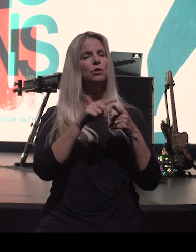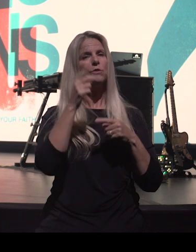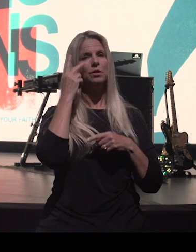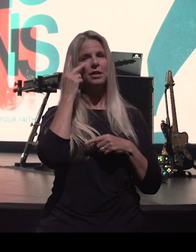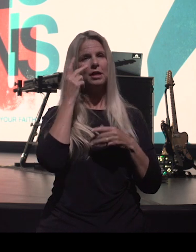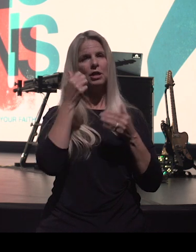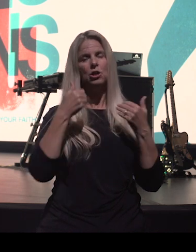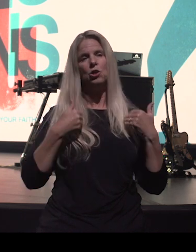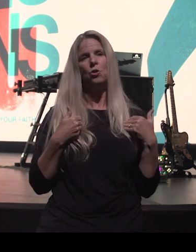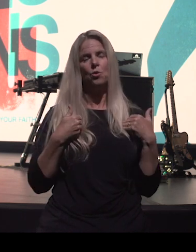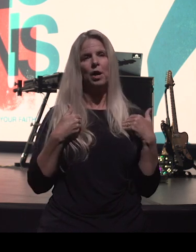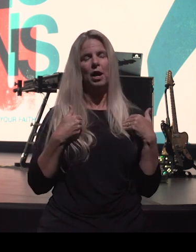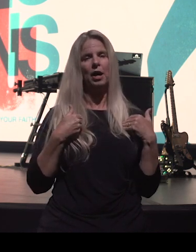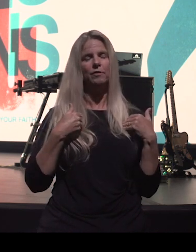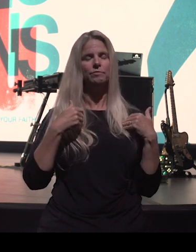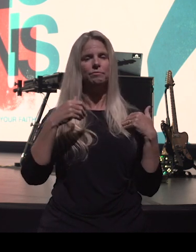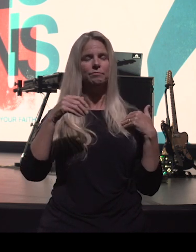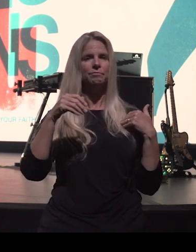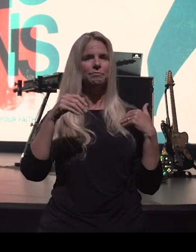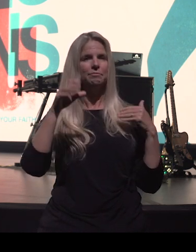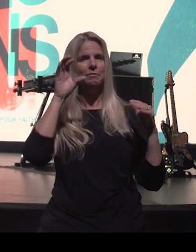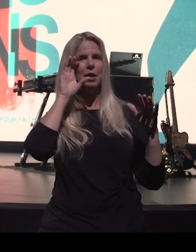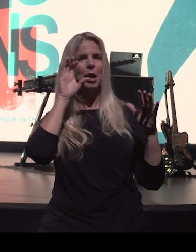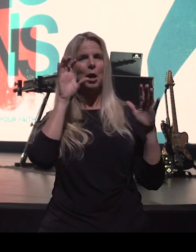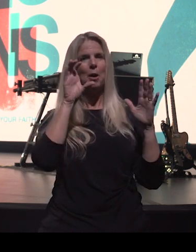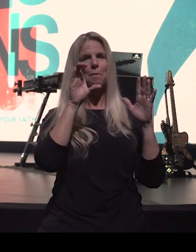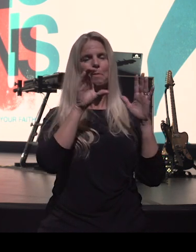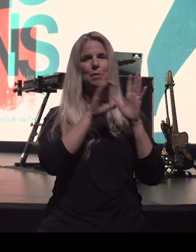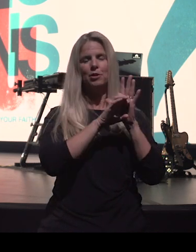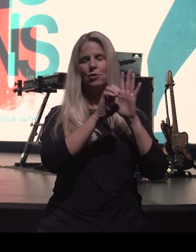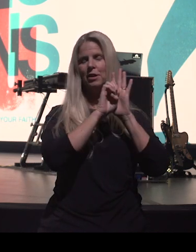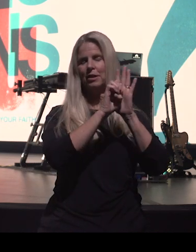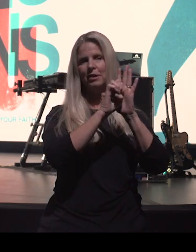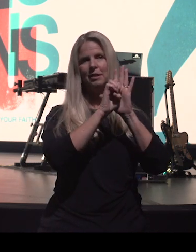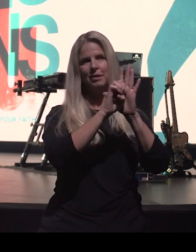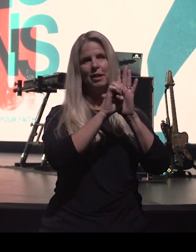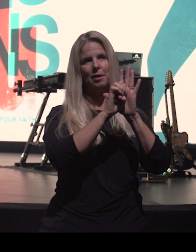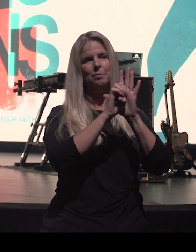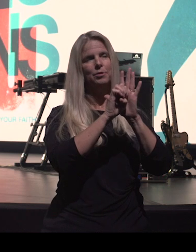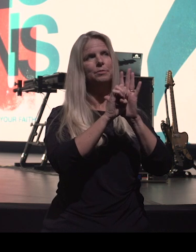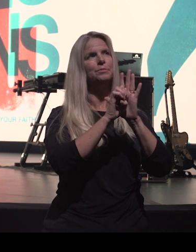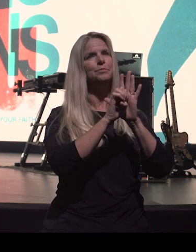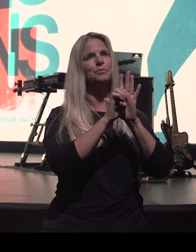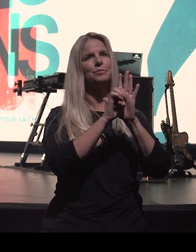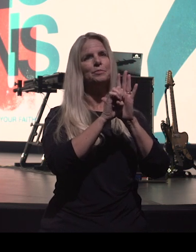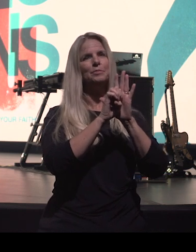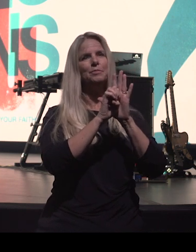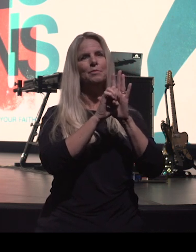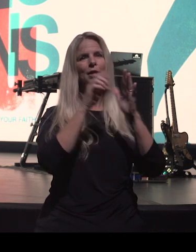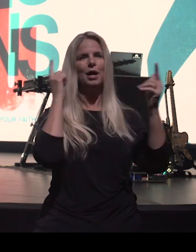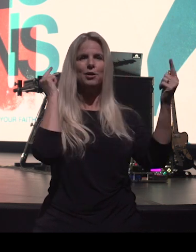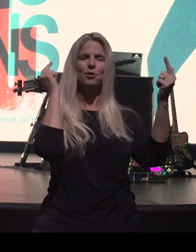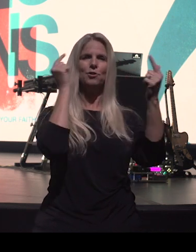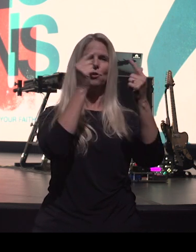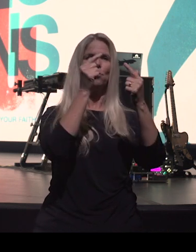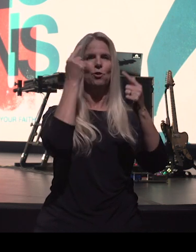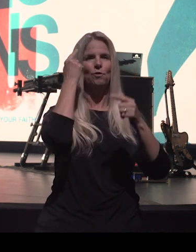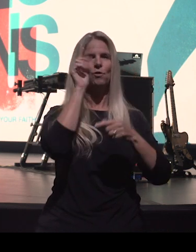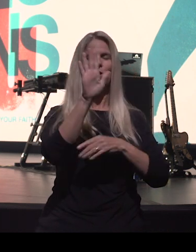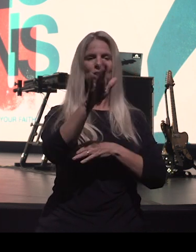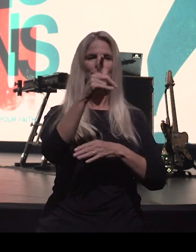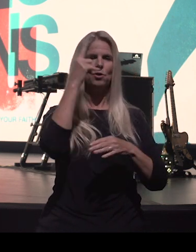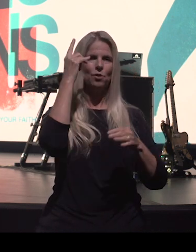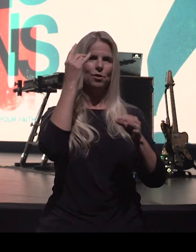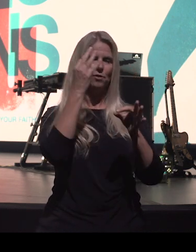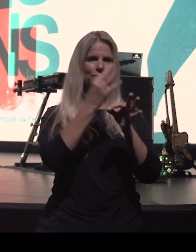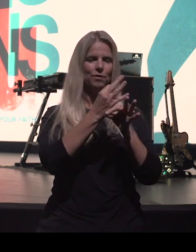kind of a Fitbit for your faith. You know, you track a lot of things through, you know, apps. We have a Fitbit for your faith, which is a progression